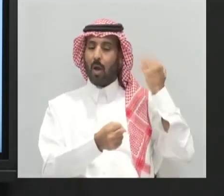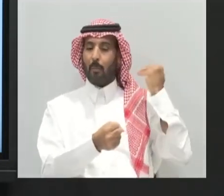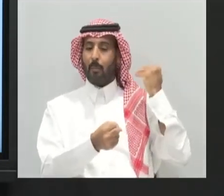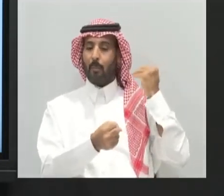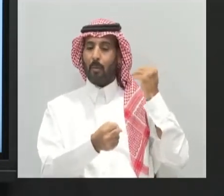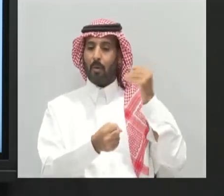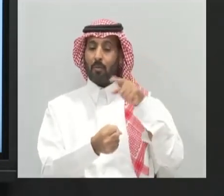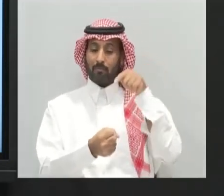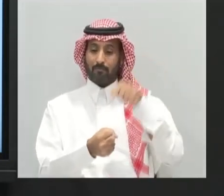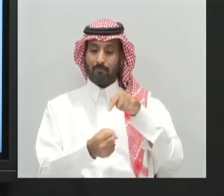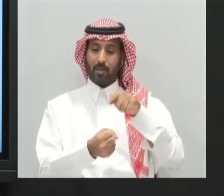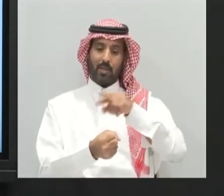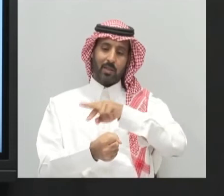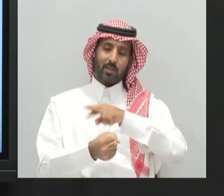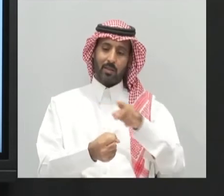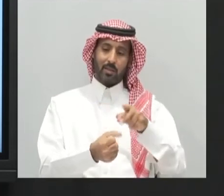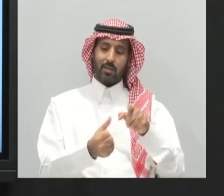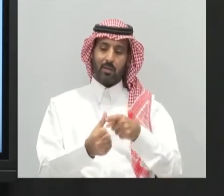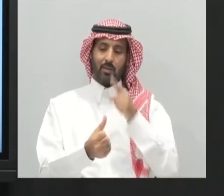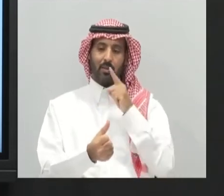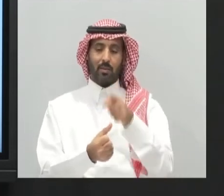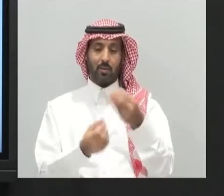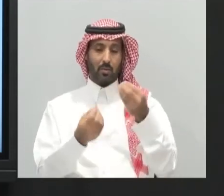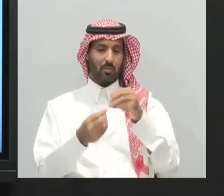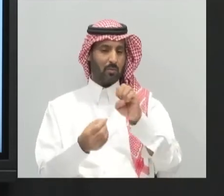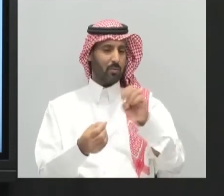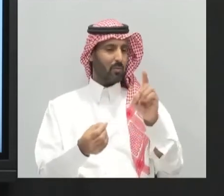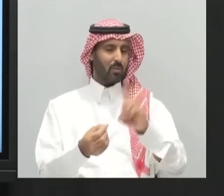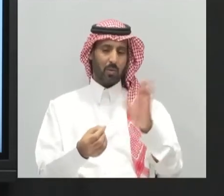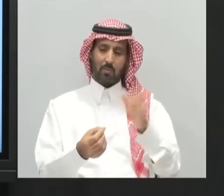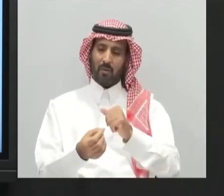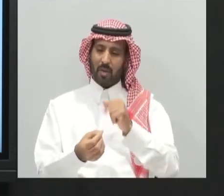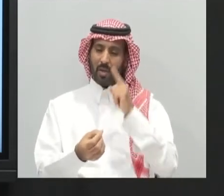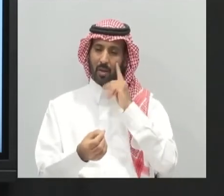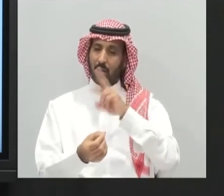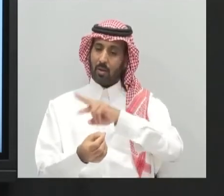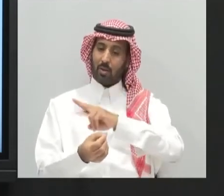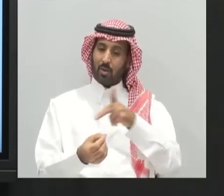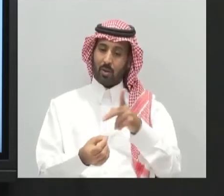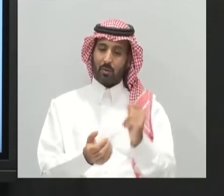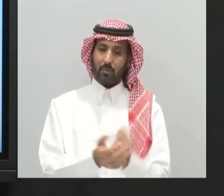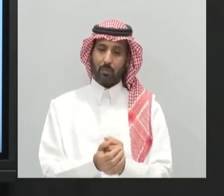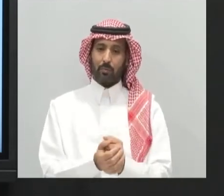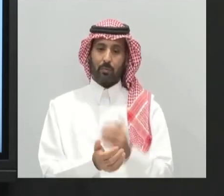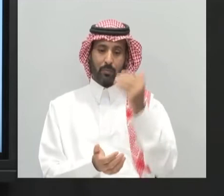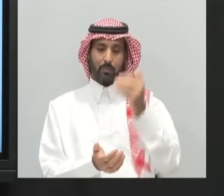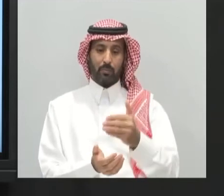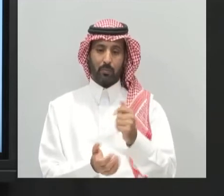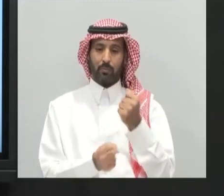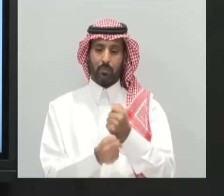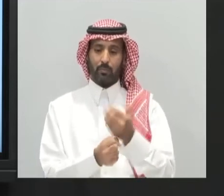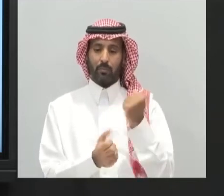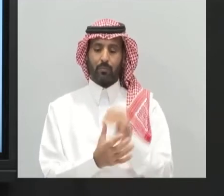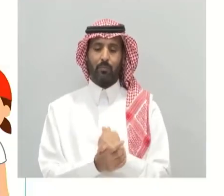have something we called irregular verbs, where each of the verb have its own form in the